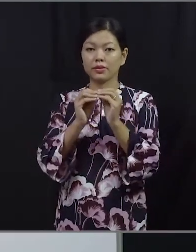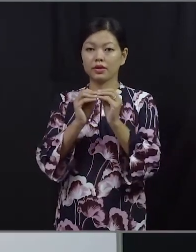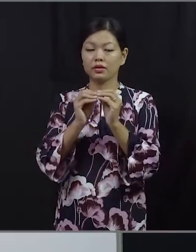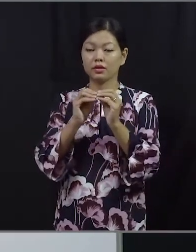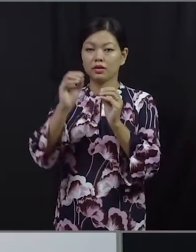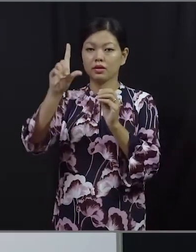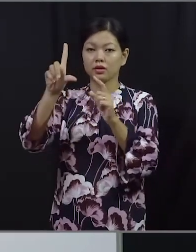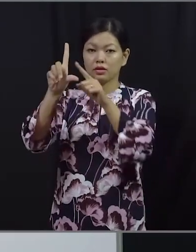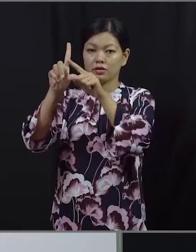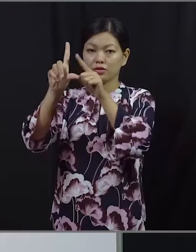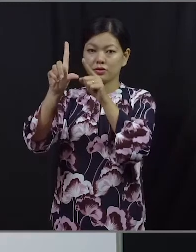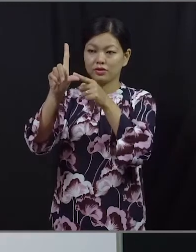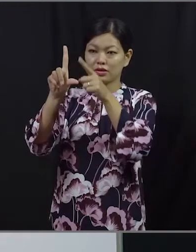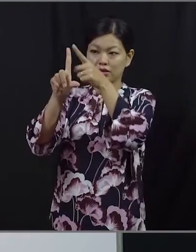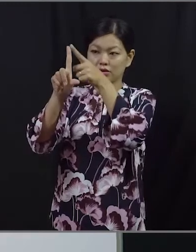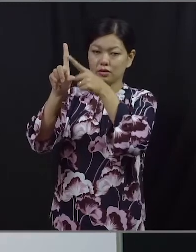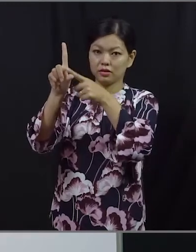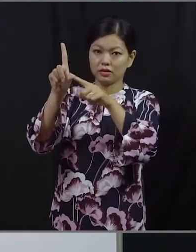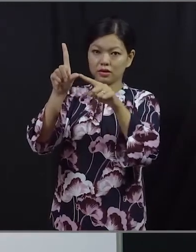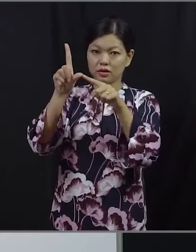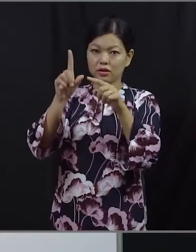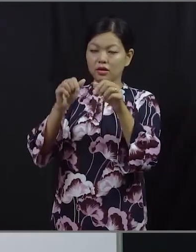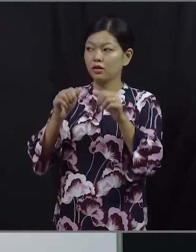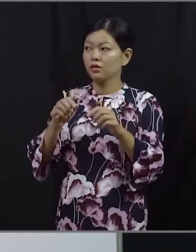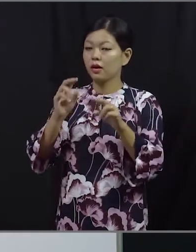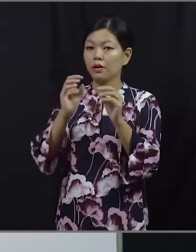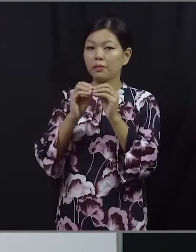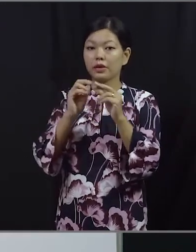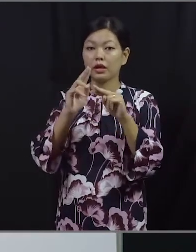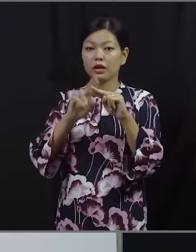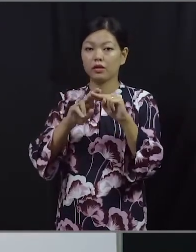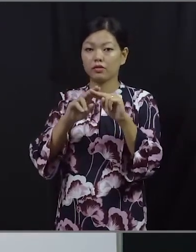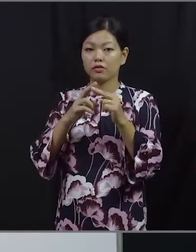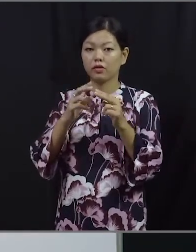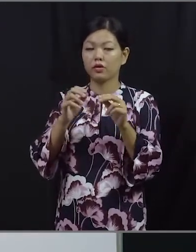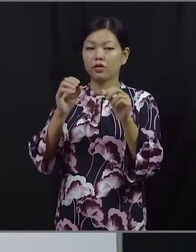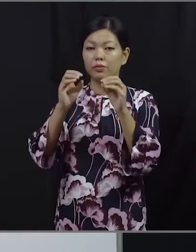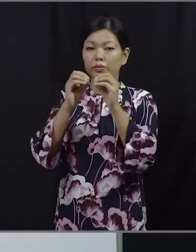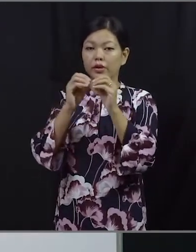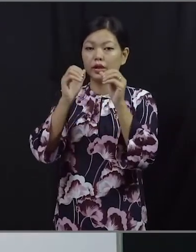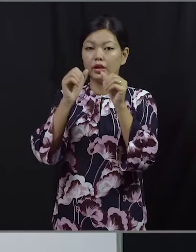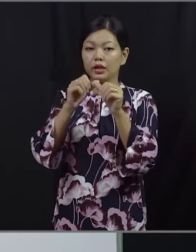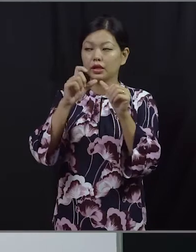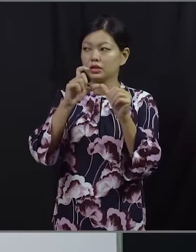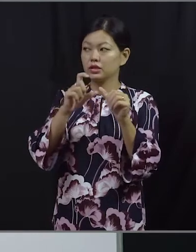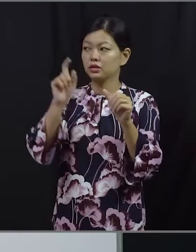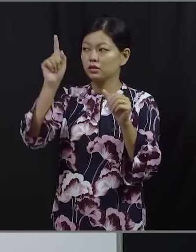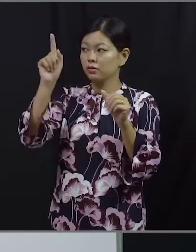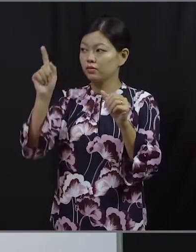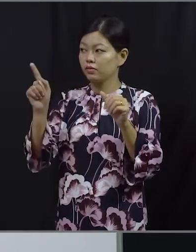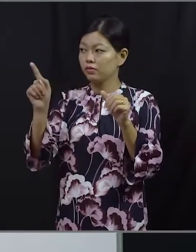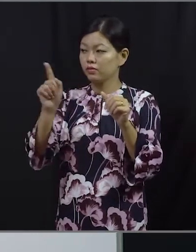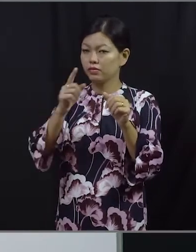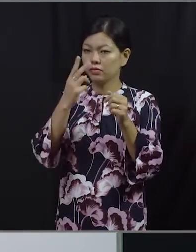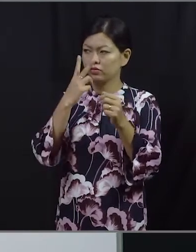triangle BFC, right. So from B angle BFC, or you can say BAC. Okay, because here we have placed the image